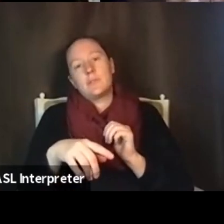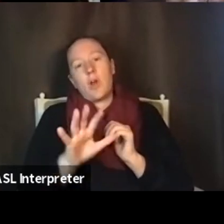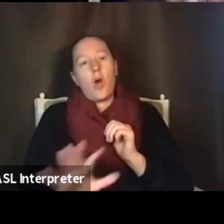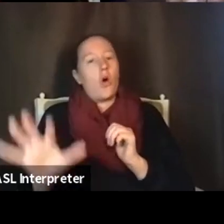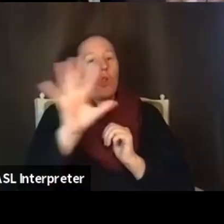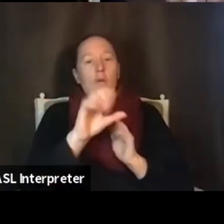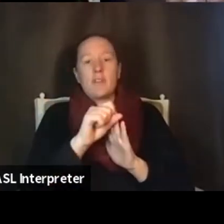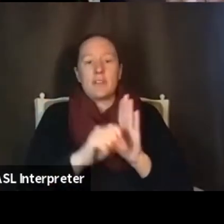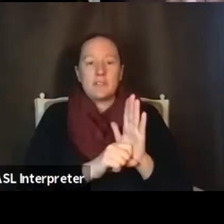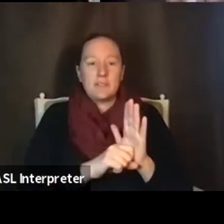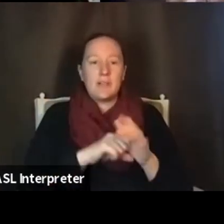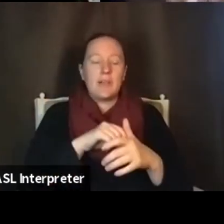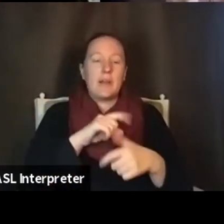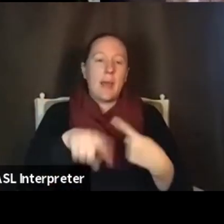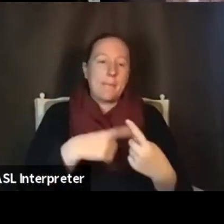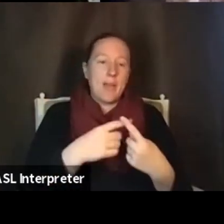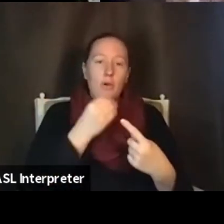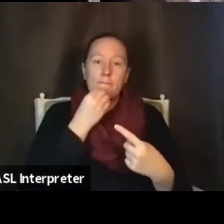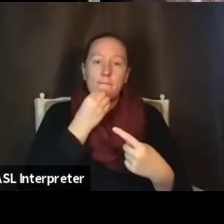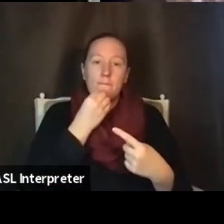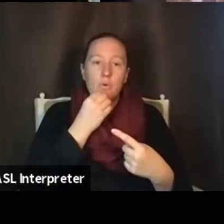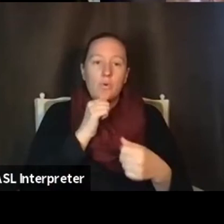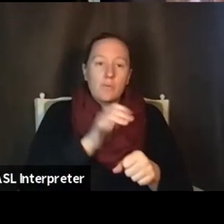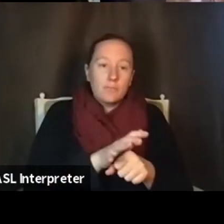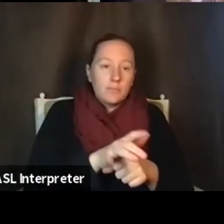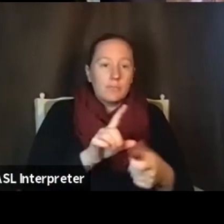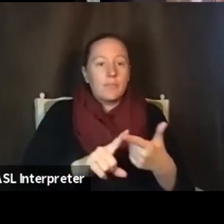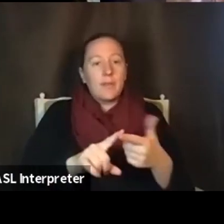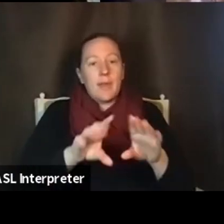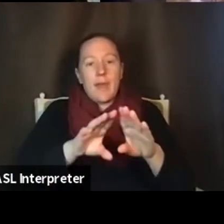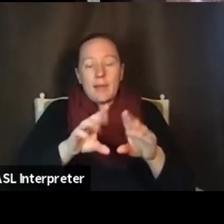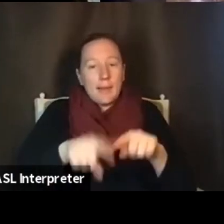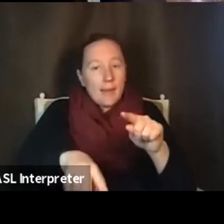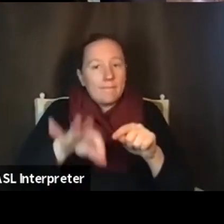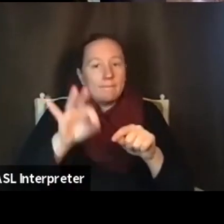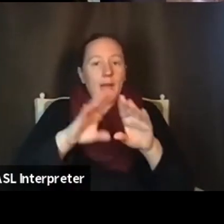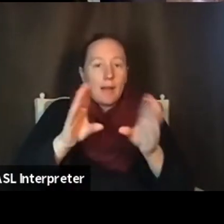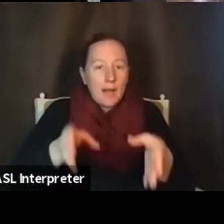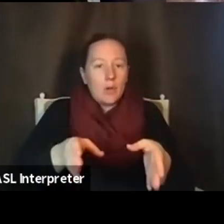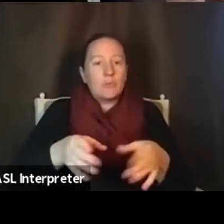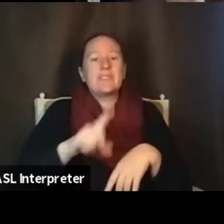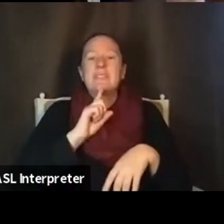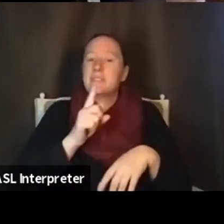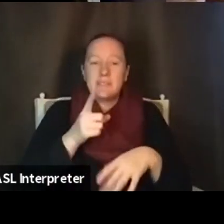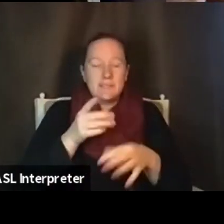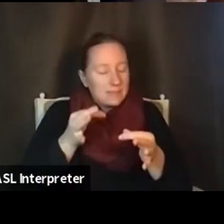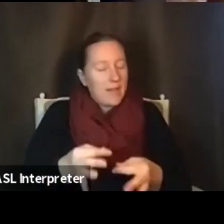being asked about food insecurity and housing. And so it's certainly on our radar. And I